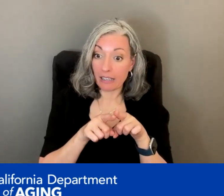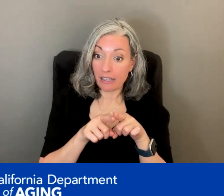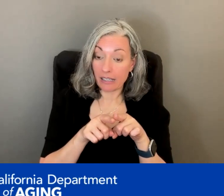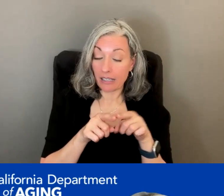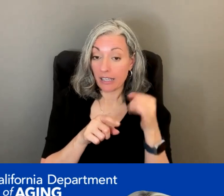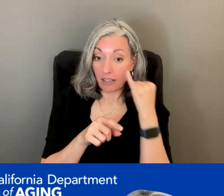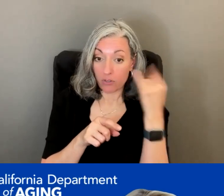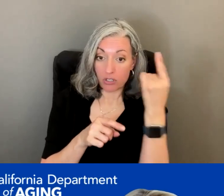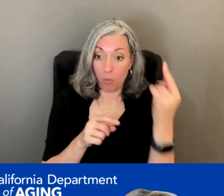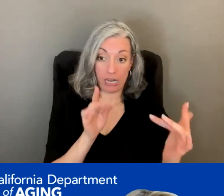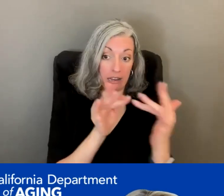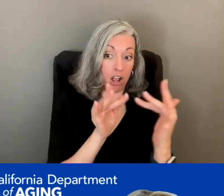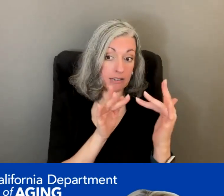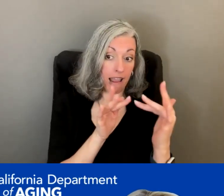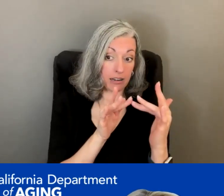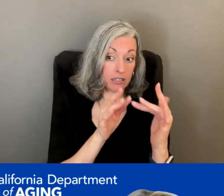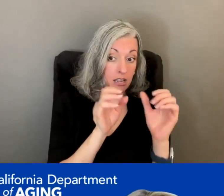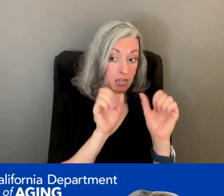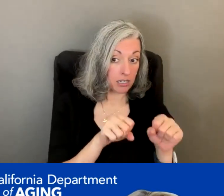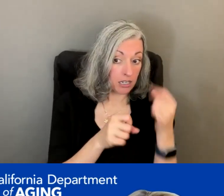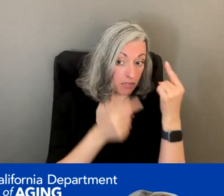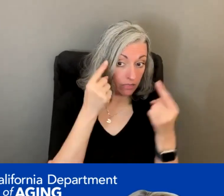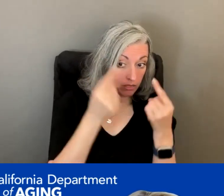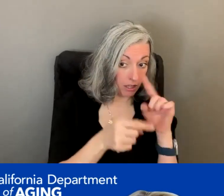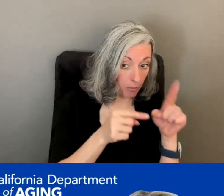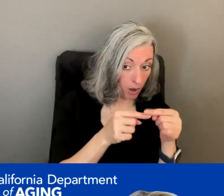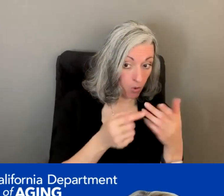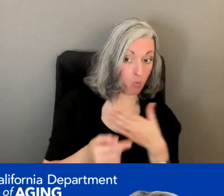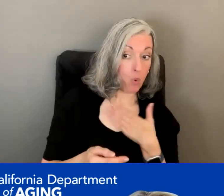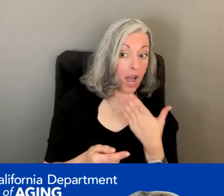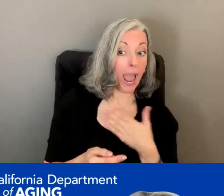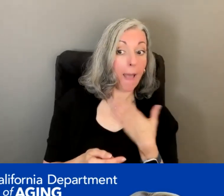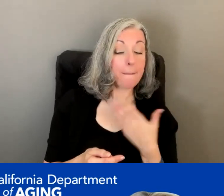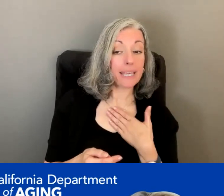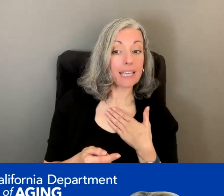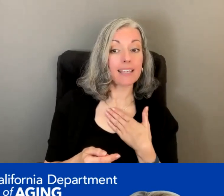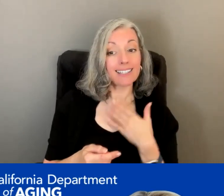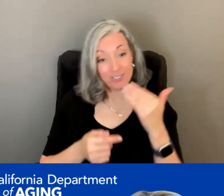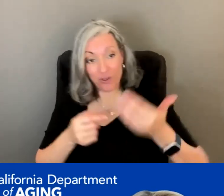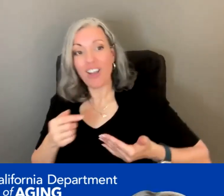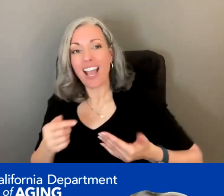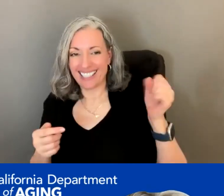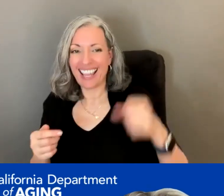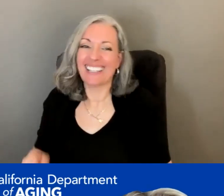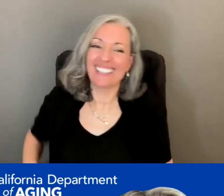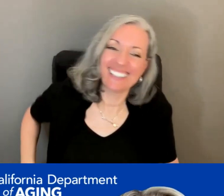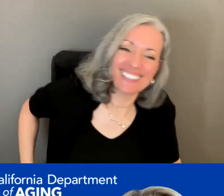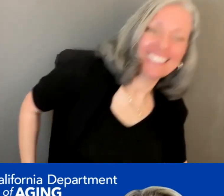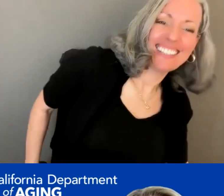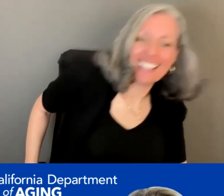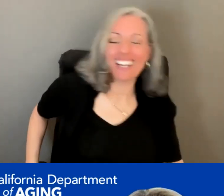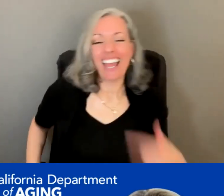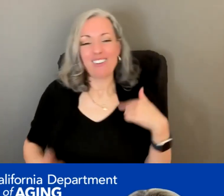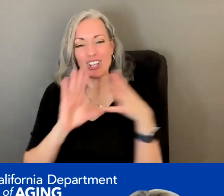or individuals that should be considered, we're happy to Yeah, I was just going to say, Marina,